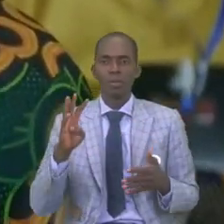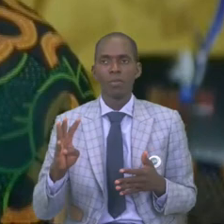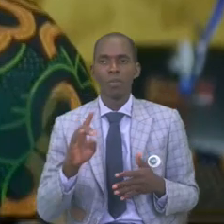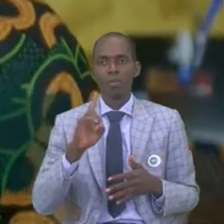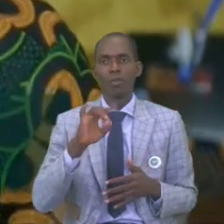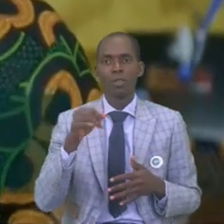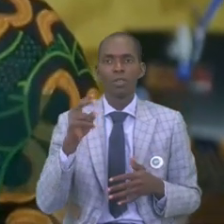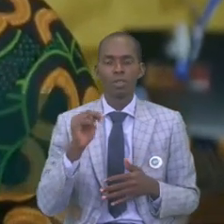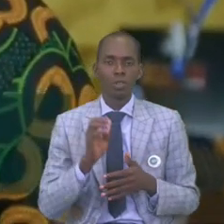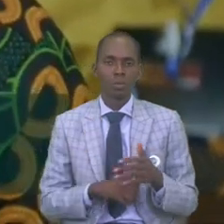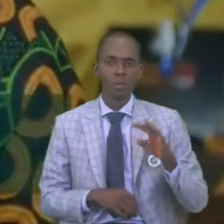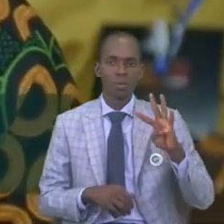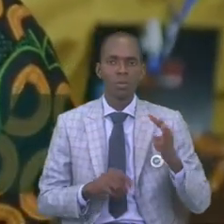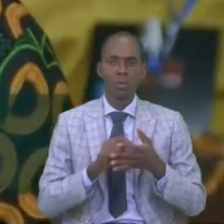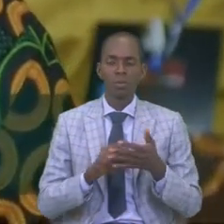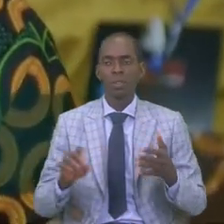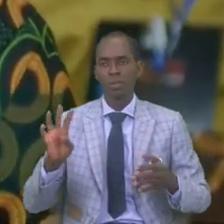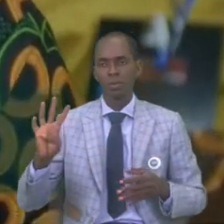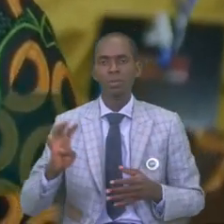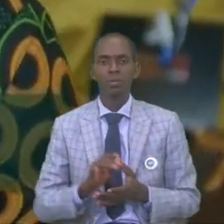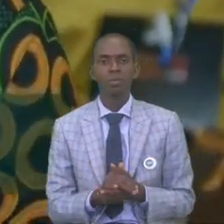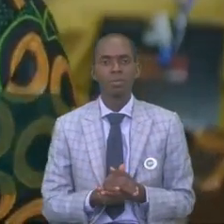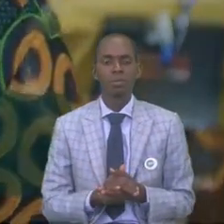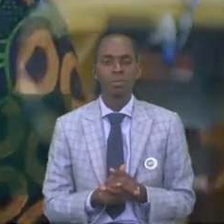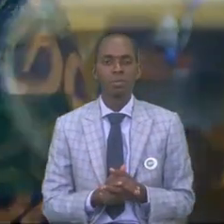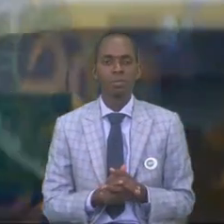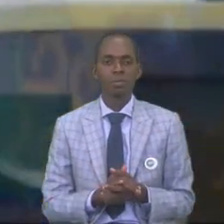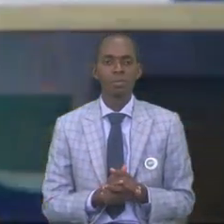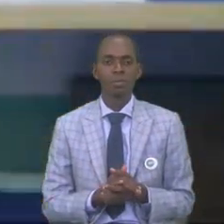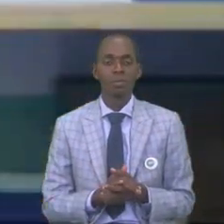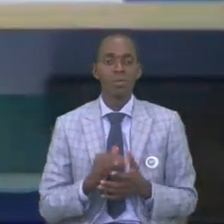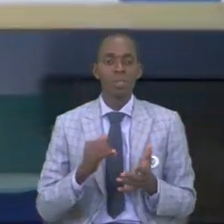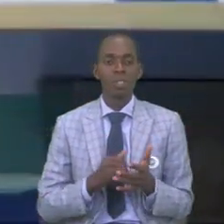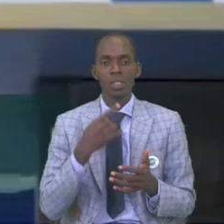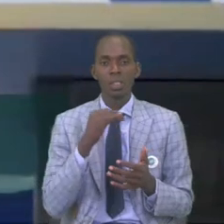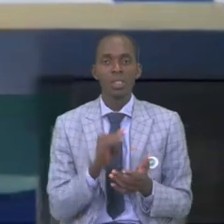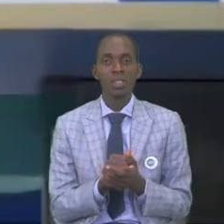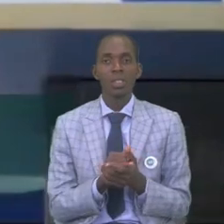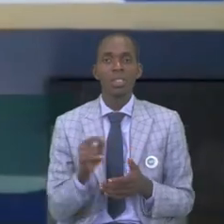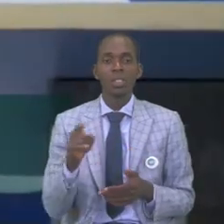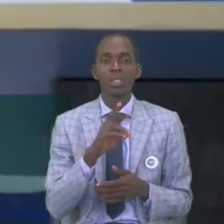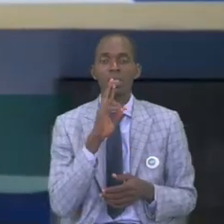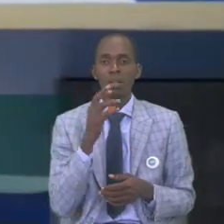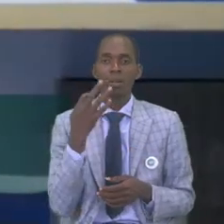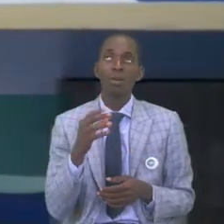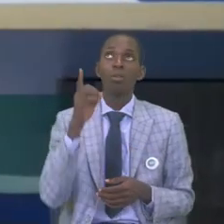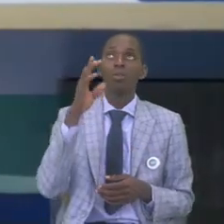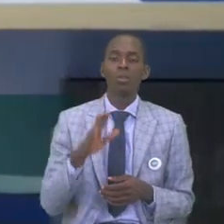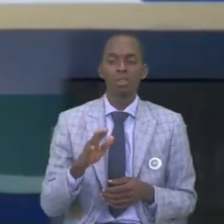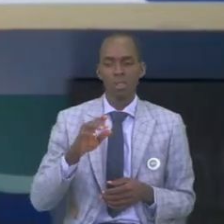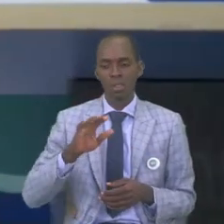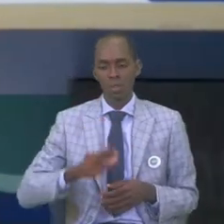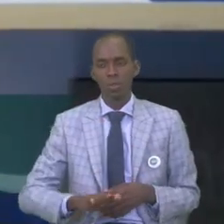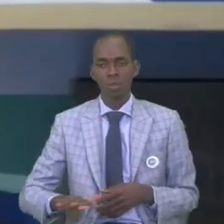that 1 John chapter 4, we're reading from verse 4. It says, ye are of God, little children,